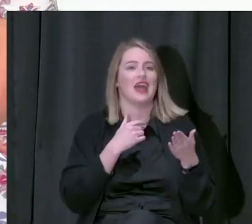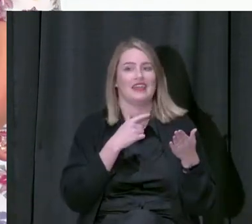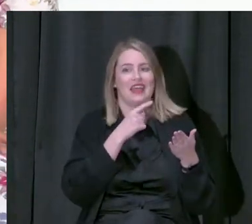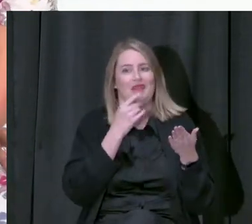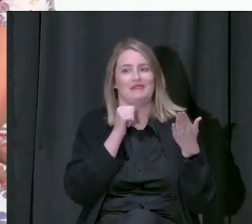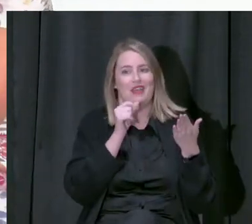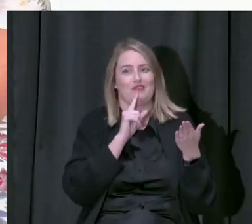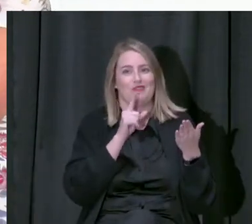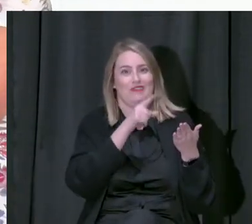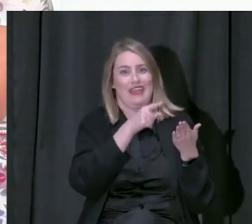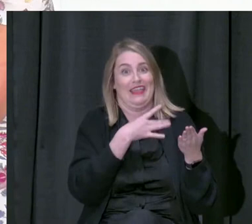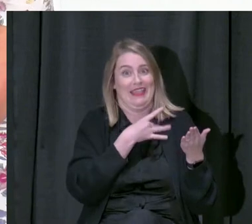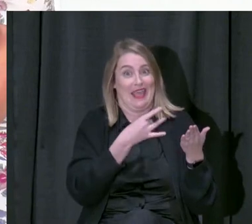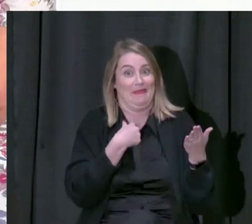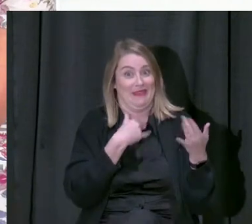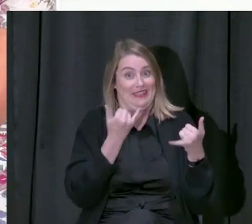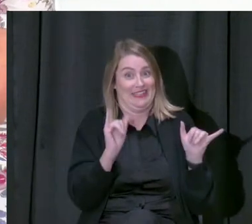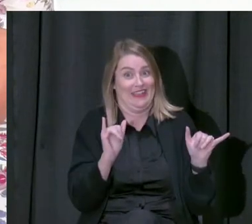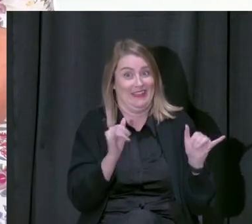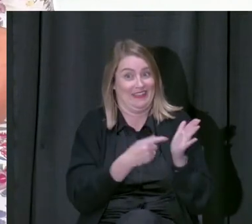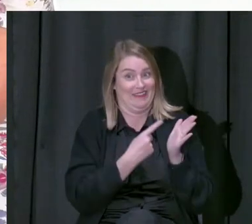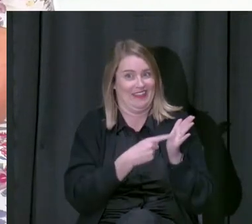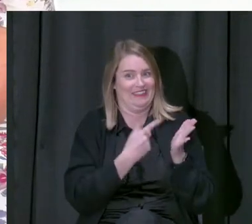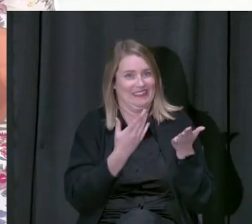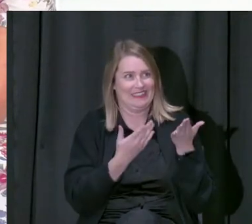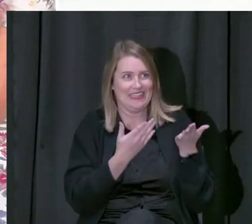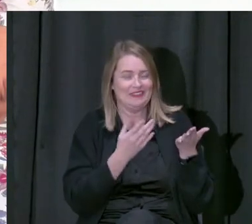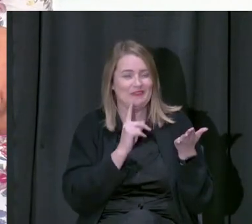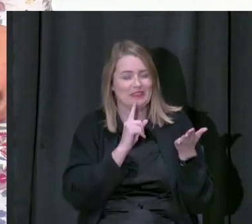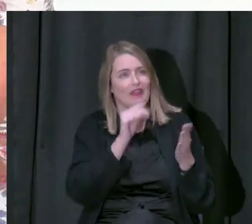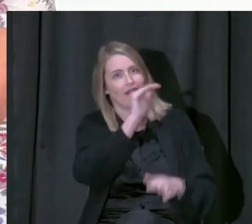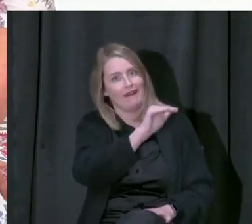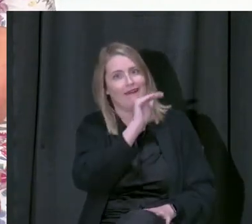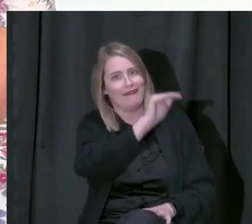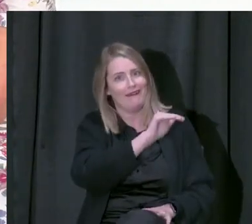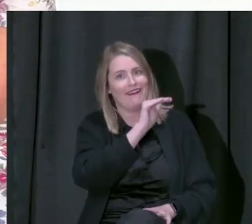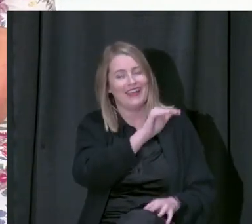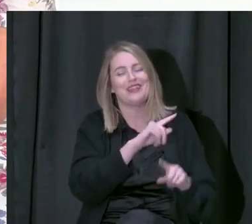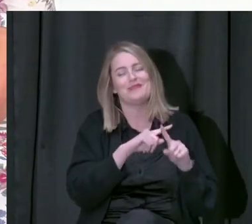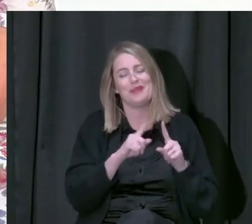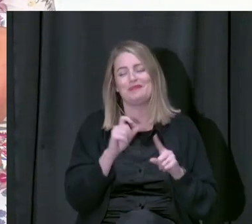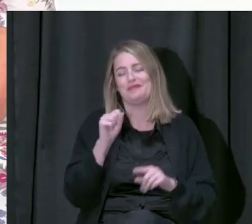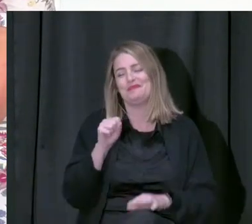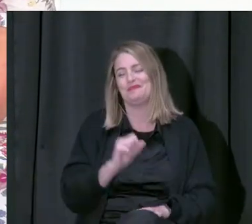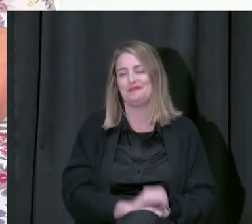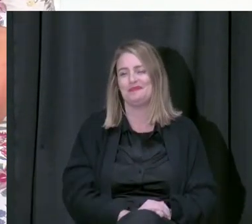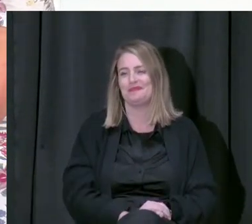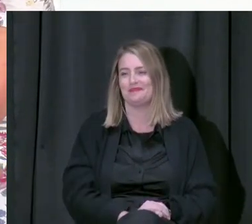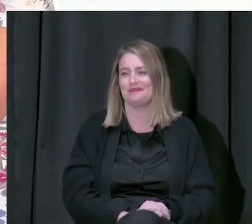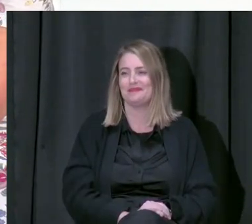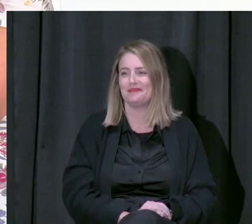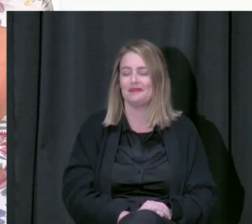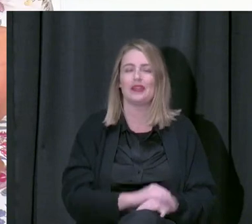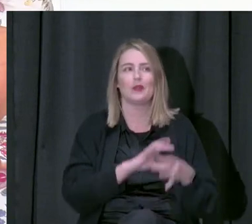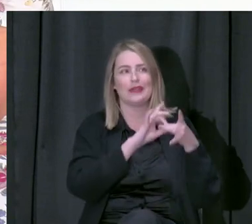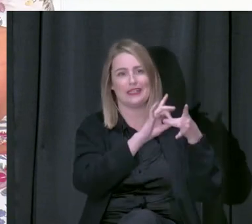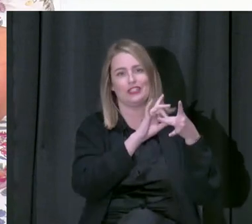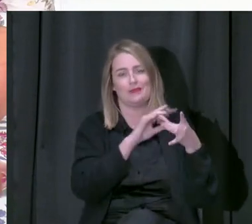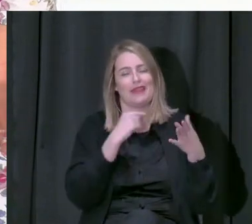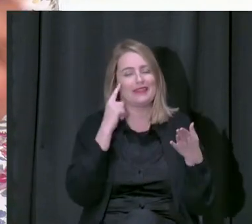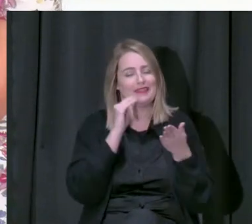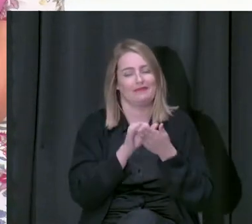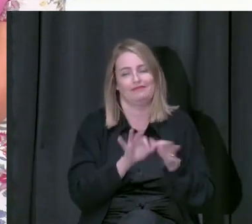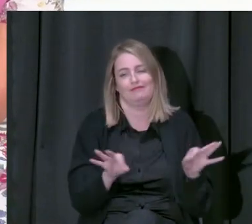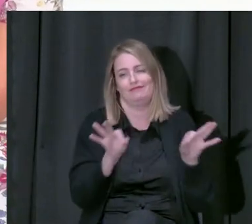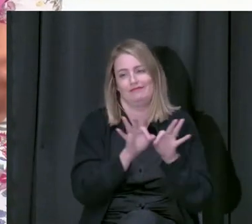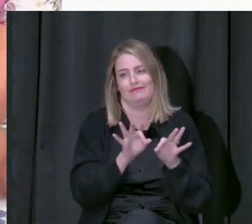very much, you know, because it is something you keep doing, but yeah. Building relationships, I think, is key.